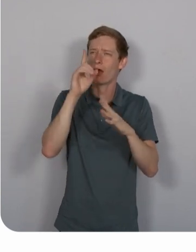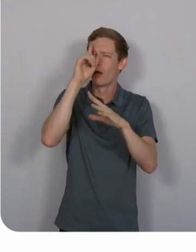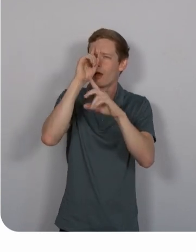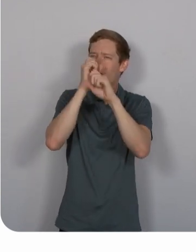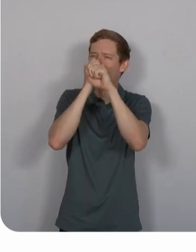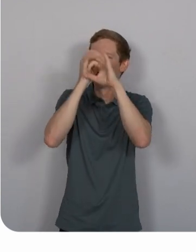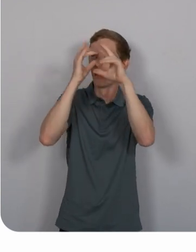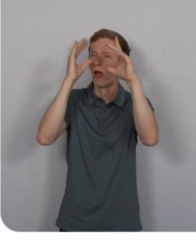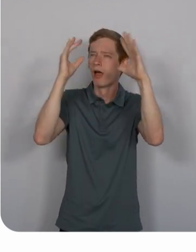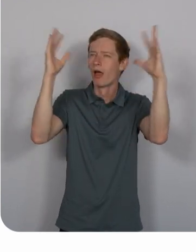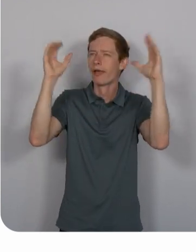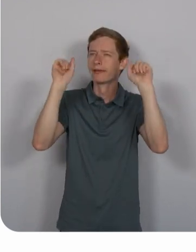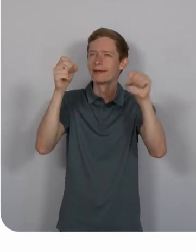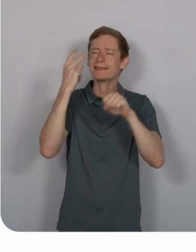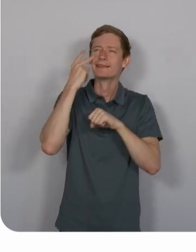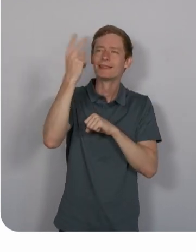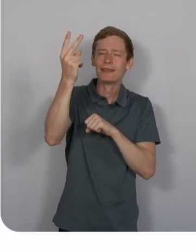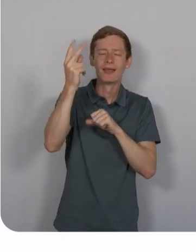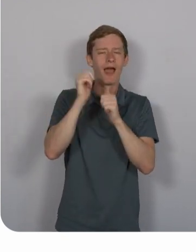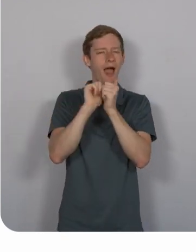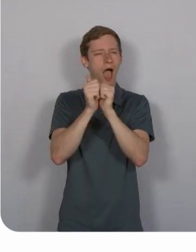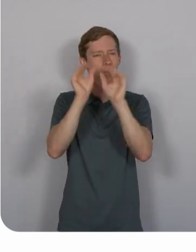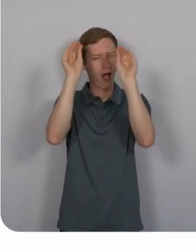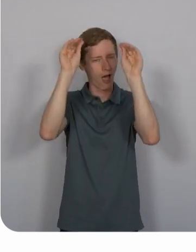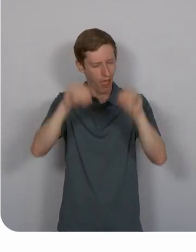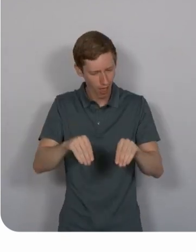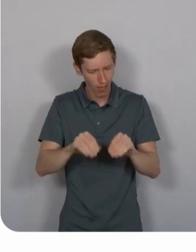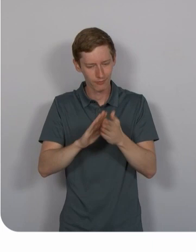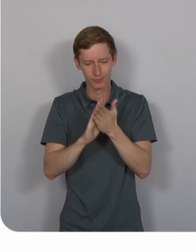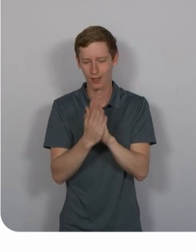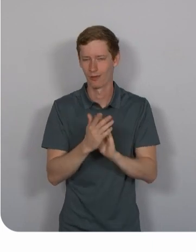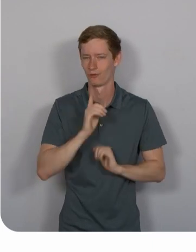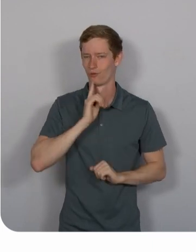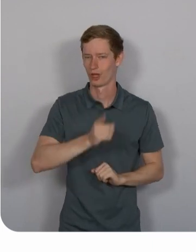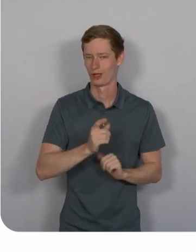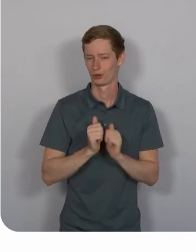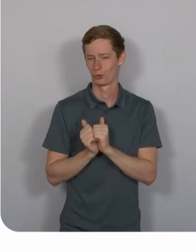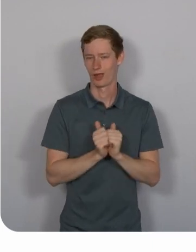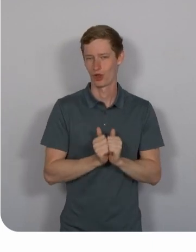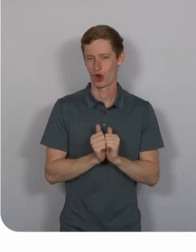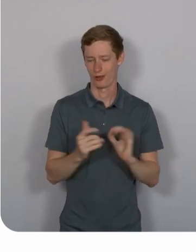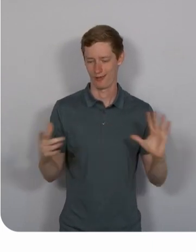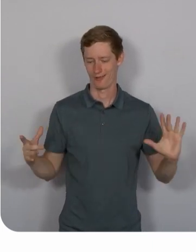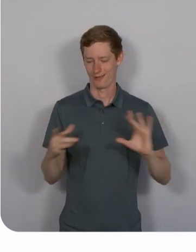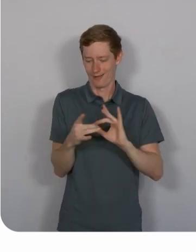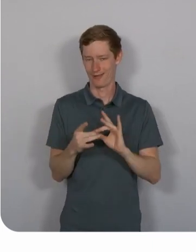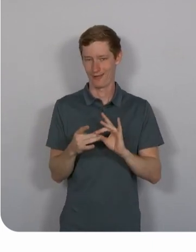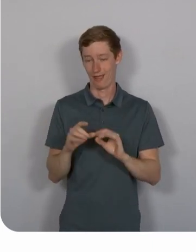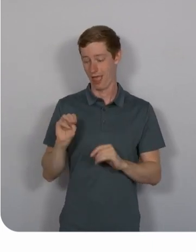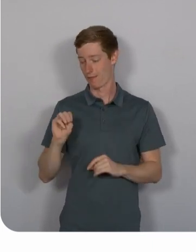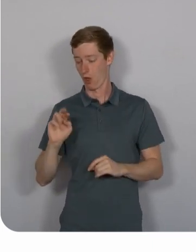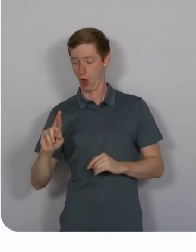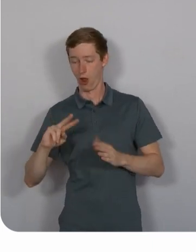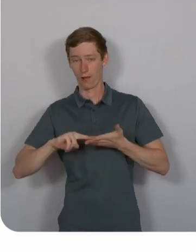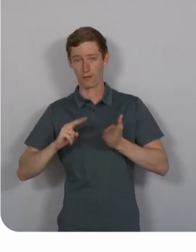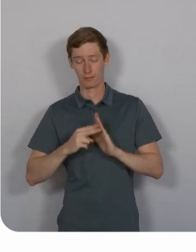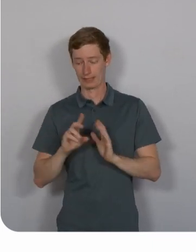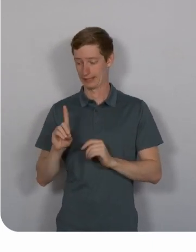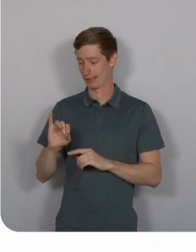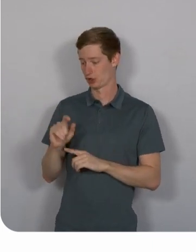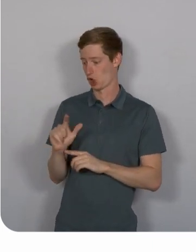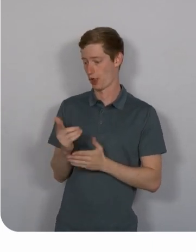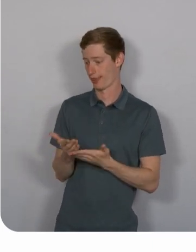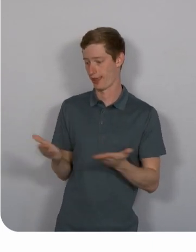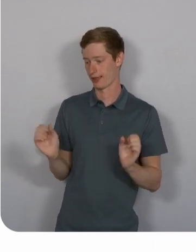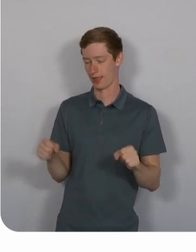of these building blocks that we're talking about today how this is going to come together. Mixed reality unlocks the ability to put digital objects into the physical